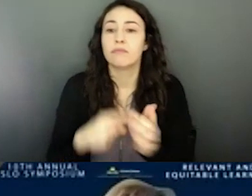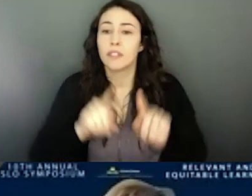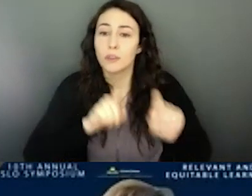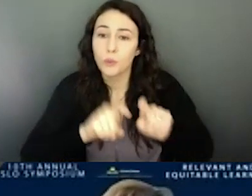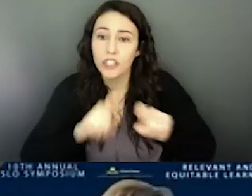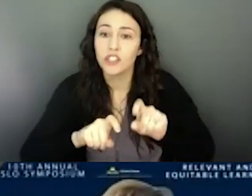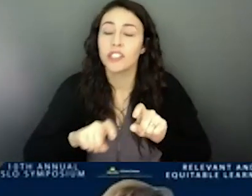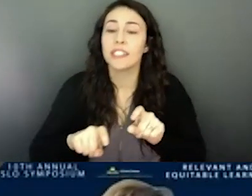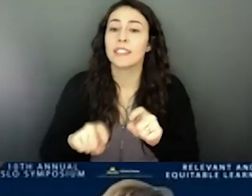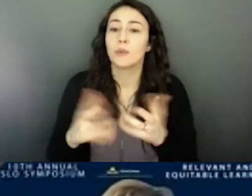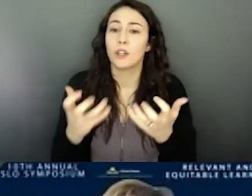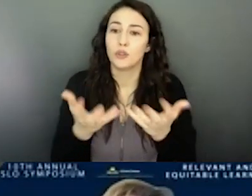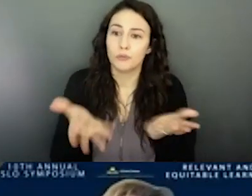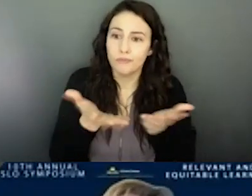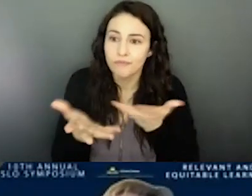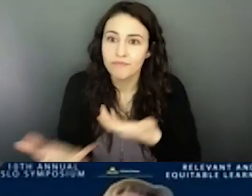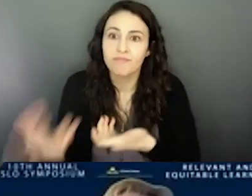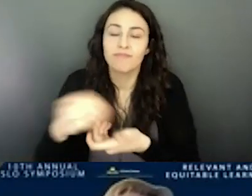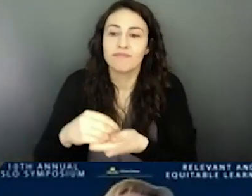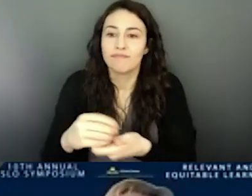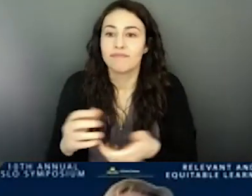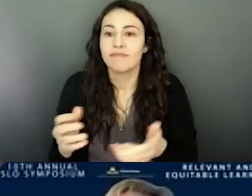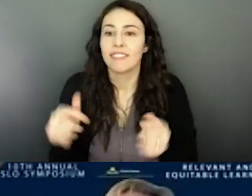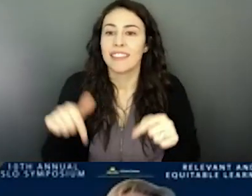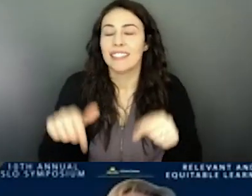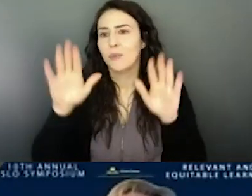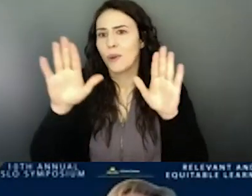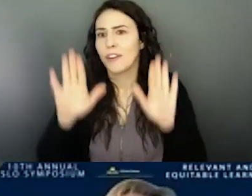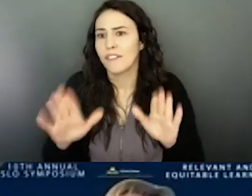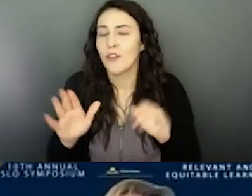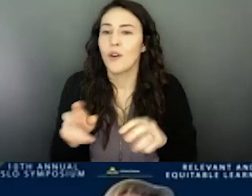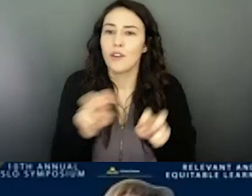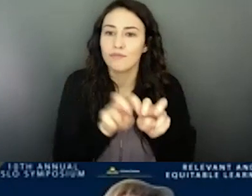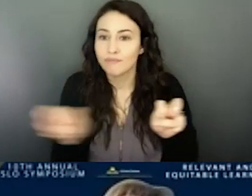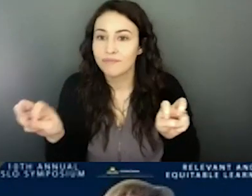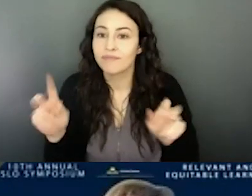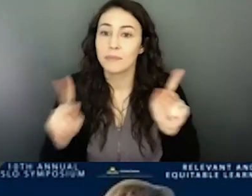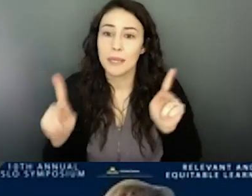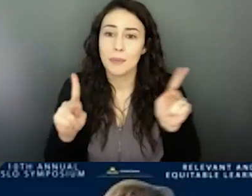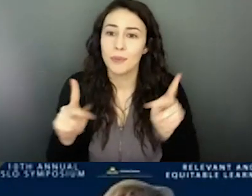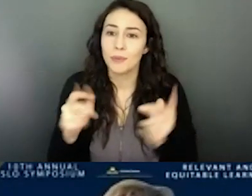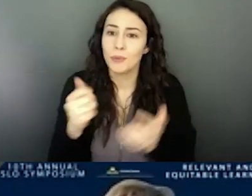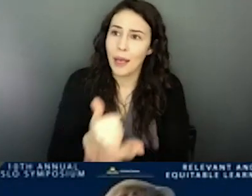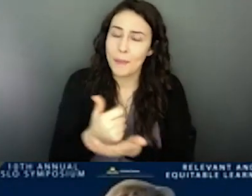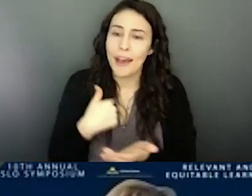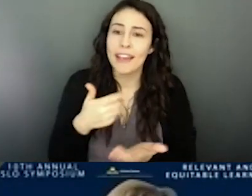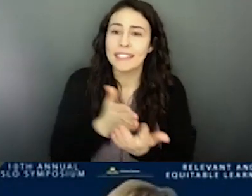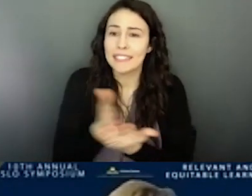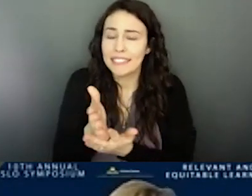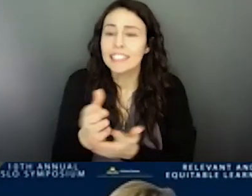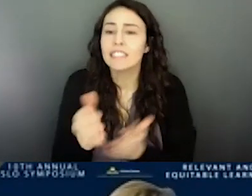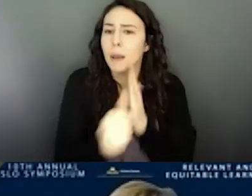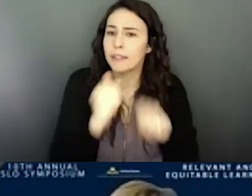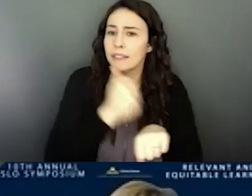to engaging in these wonderful panelists to help us navigate not just competency-based education, but